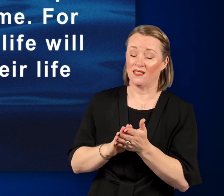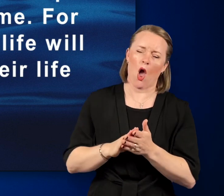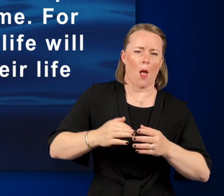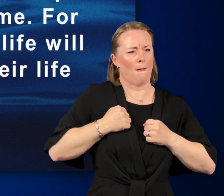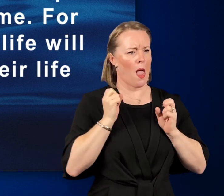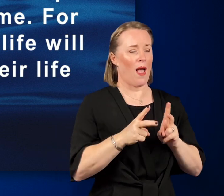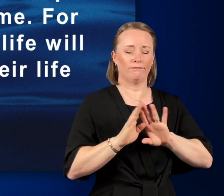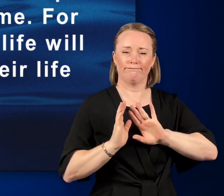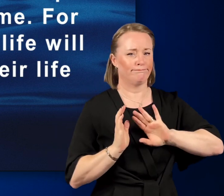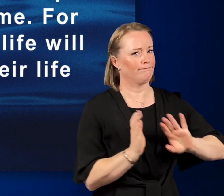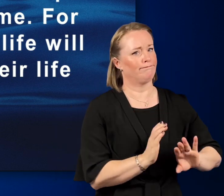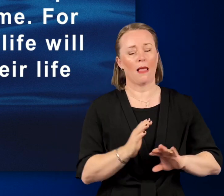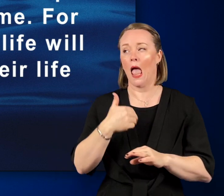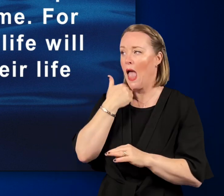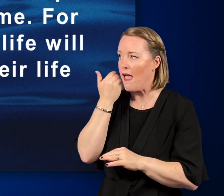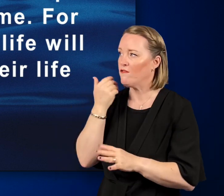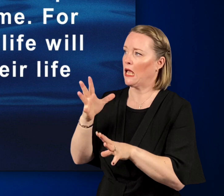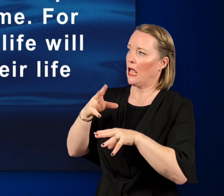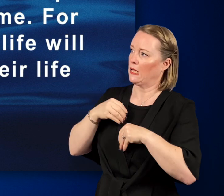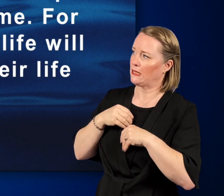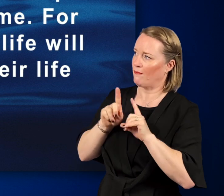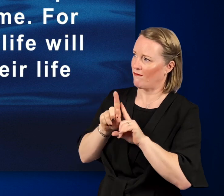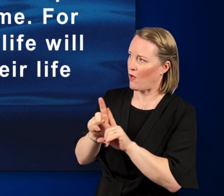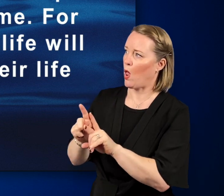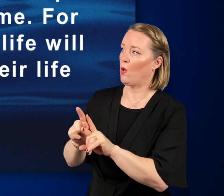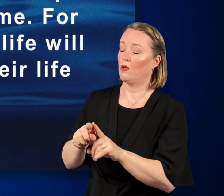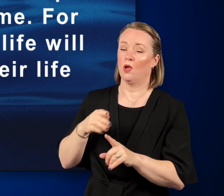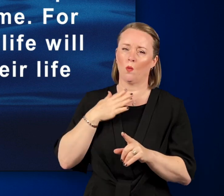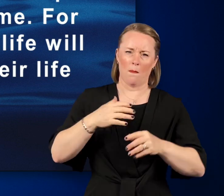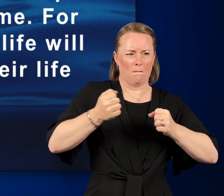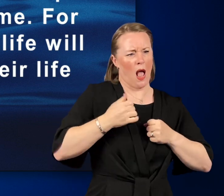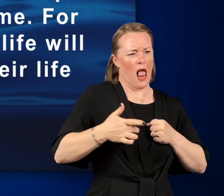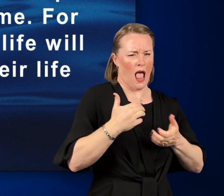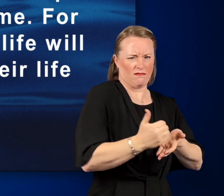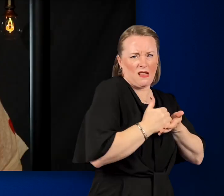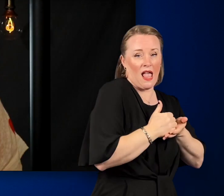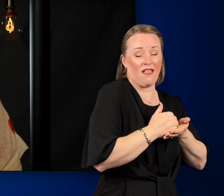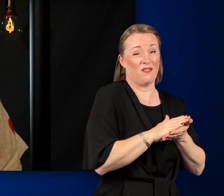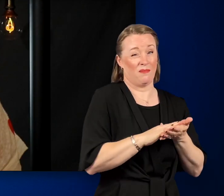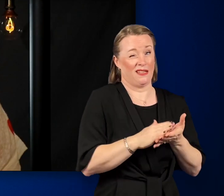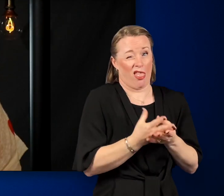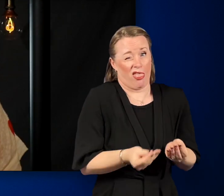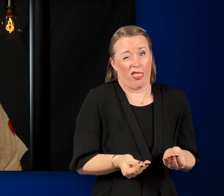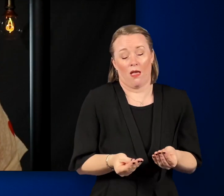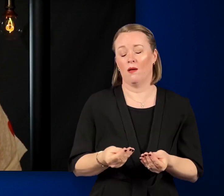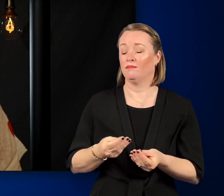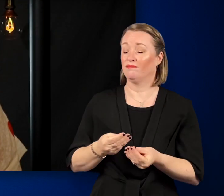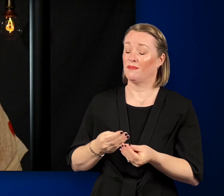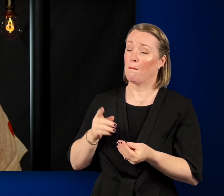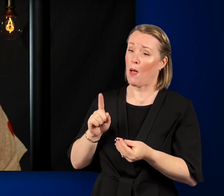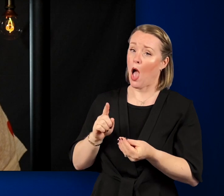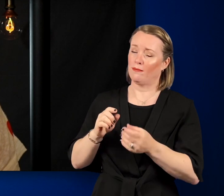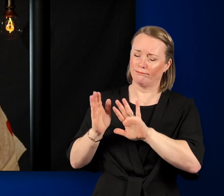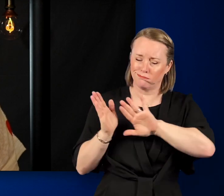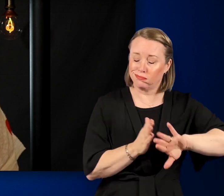save their life will lose it, but whoever loses their life for me will save it." You see, his invitation requires